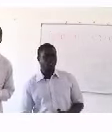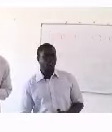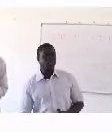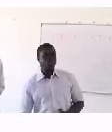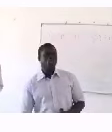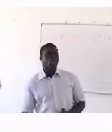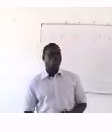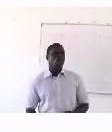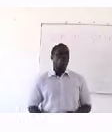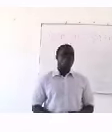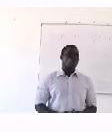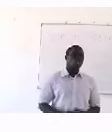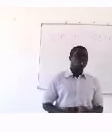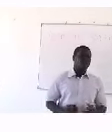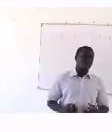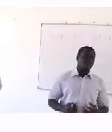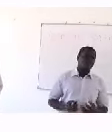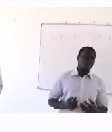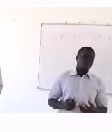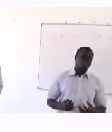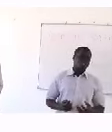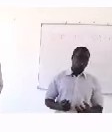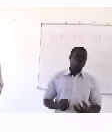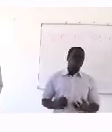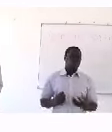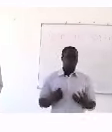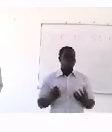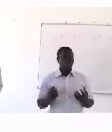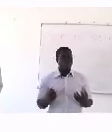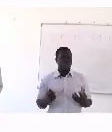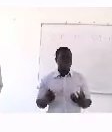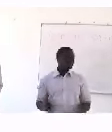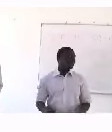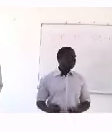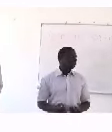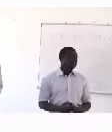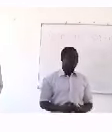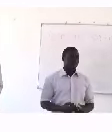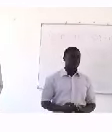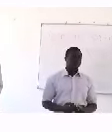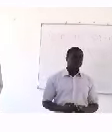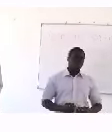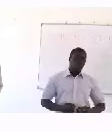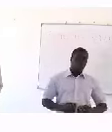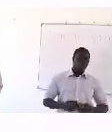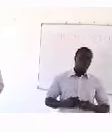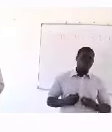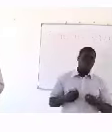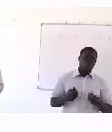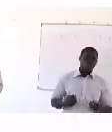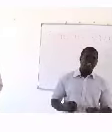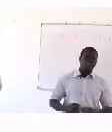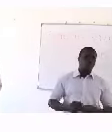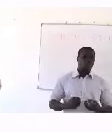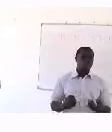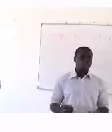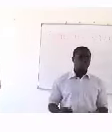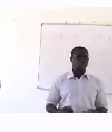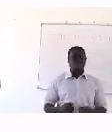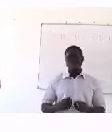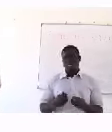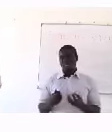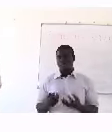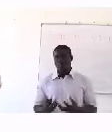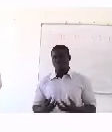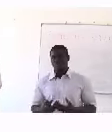systems. So what are some of the importance of this coordination? We said our body needs to be coordinated,